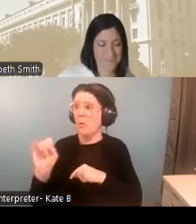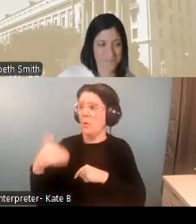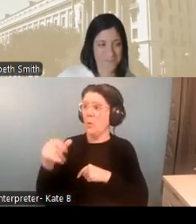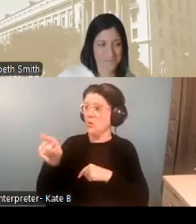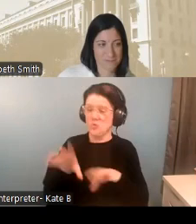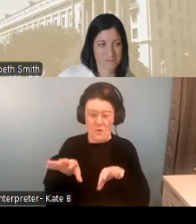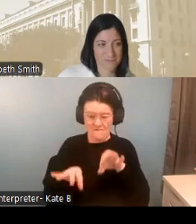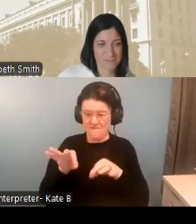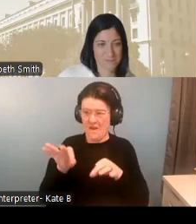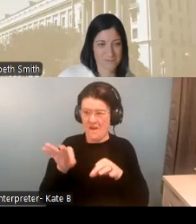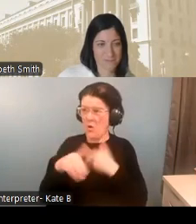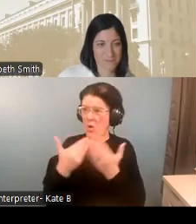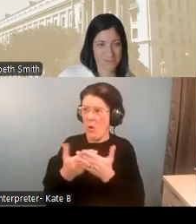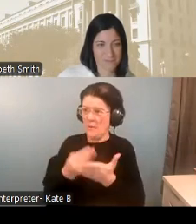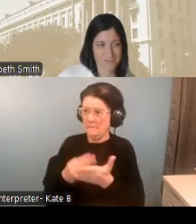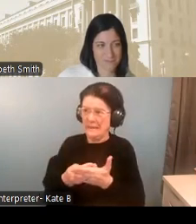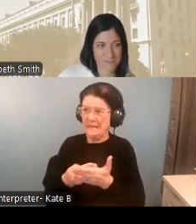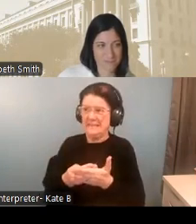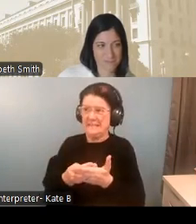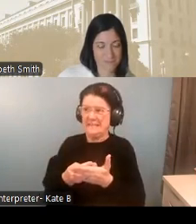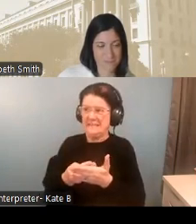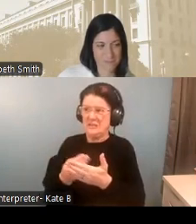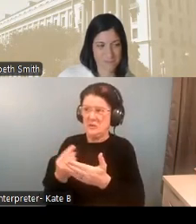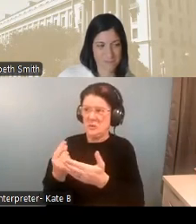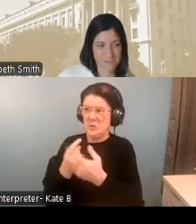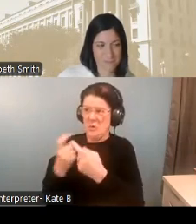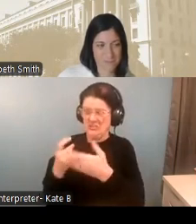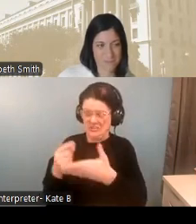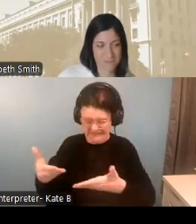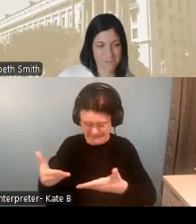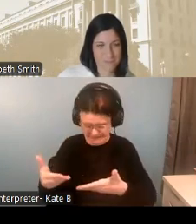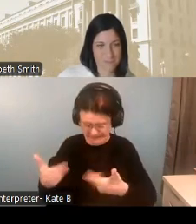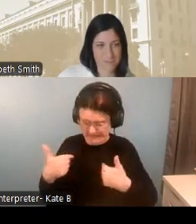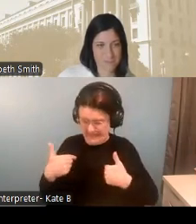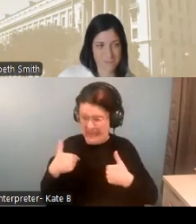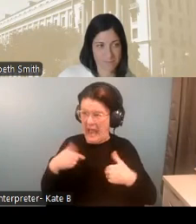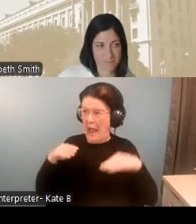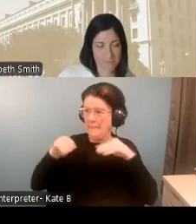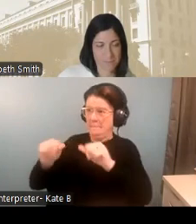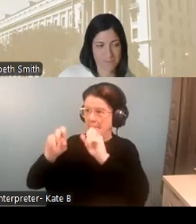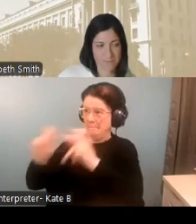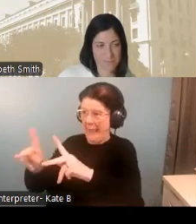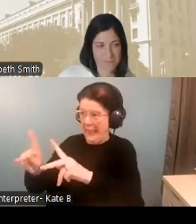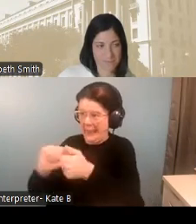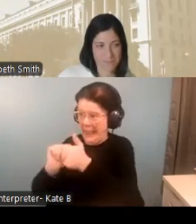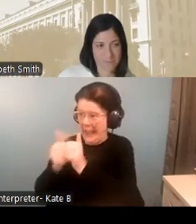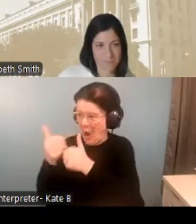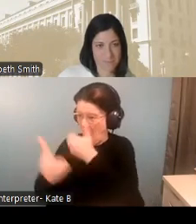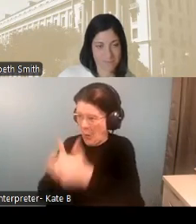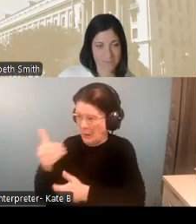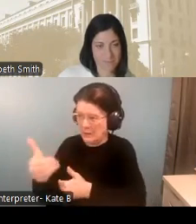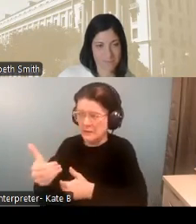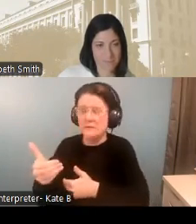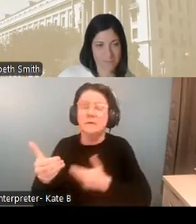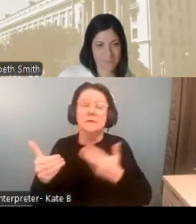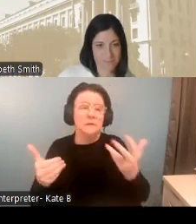all of this money and all of these dollar-related question costs. Do I have to repay all of that? How does that work?